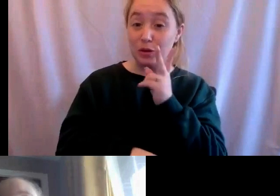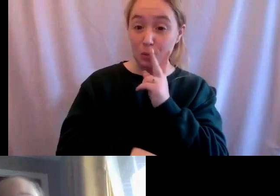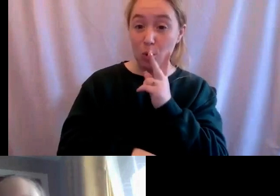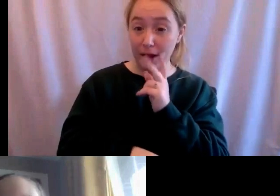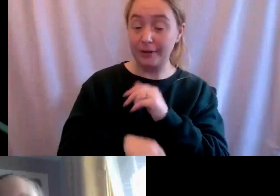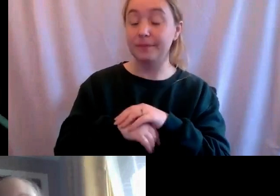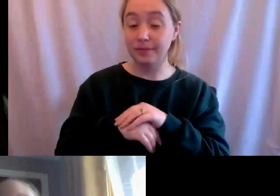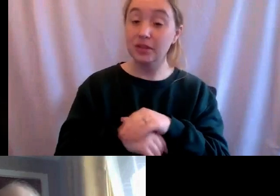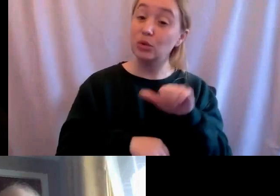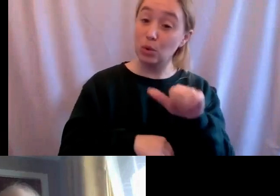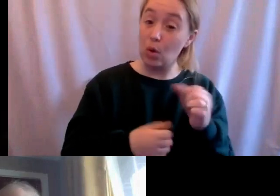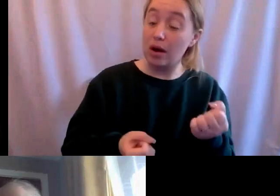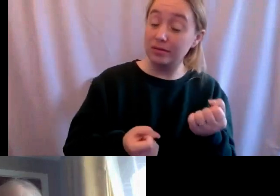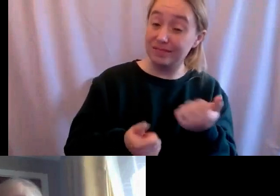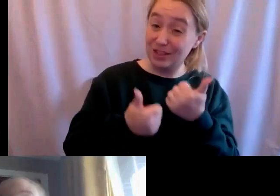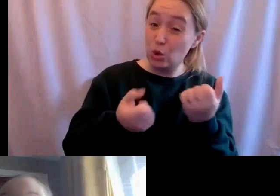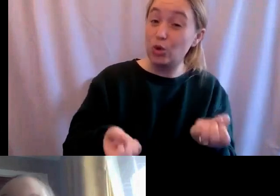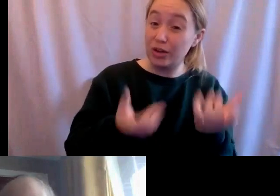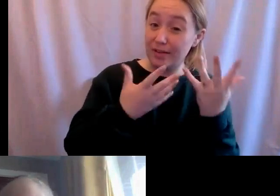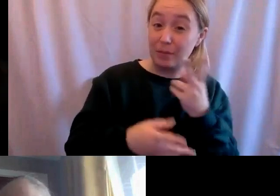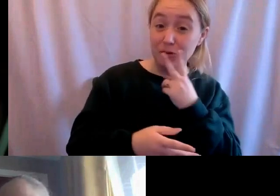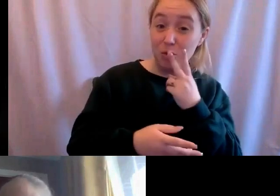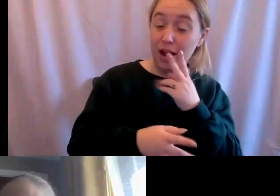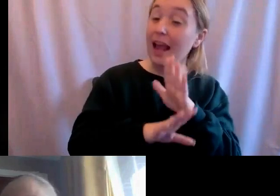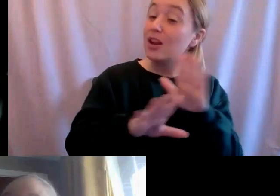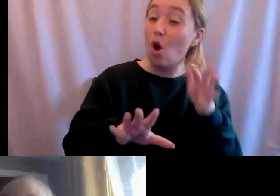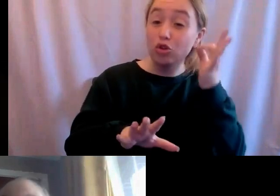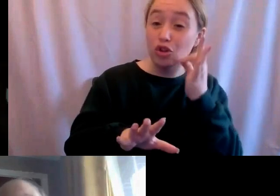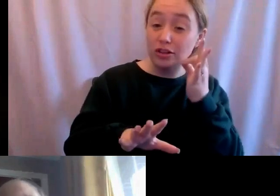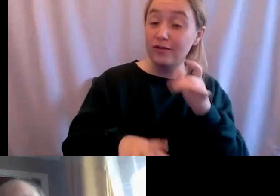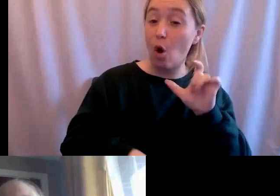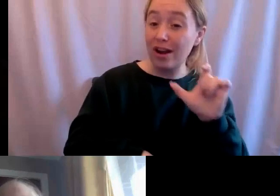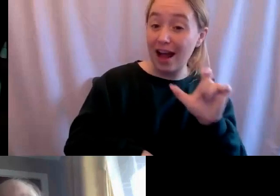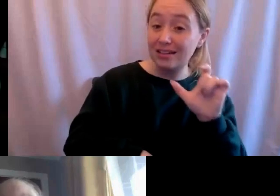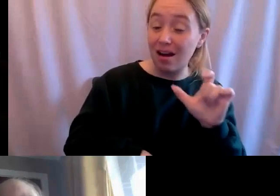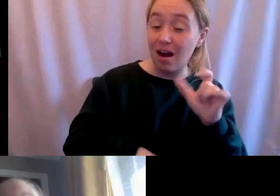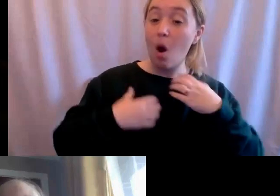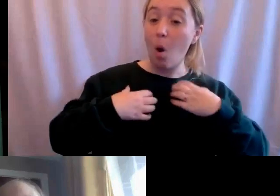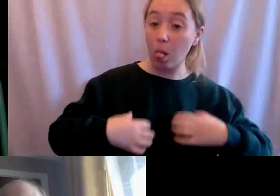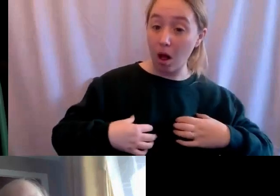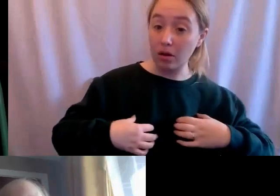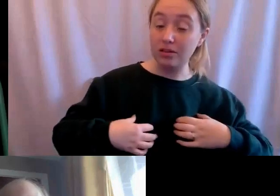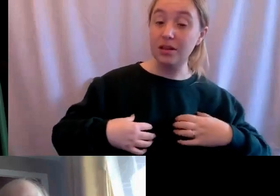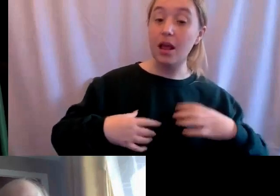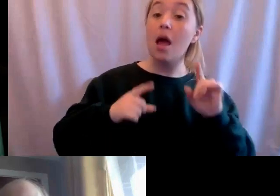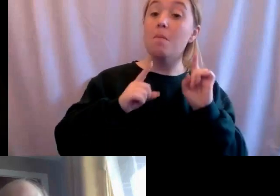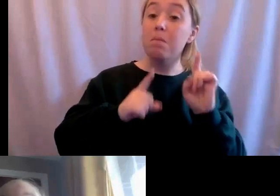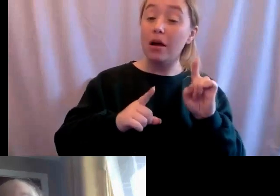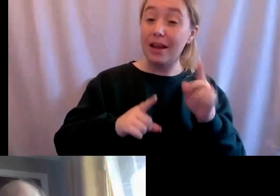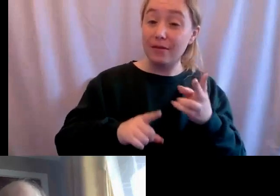cough or the lung cancer risk. It's because the byproducts of smoking end up in your